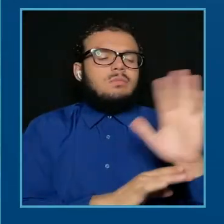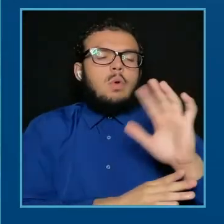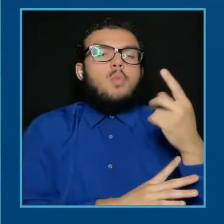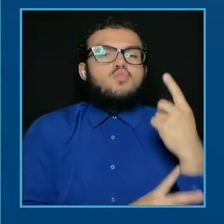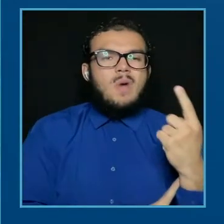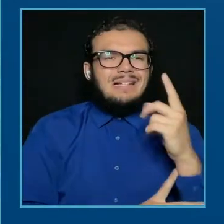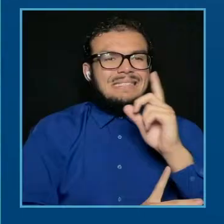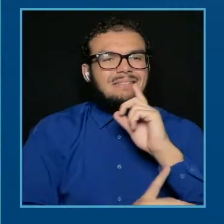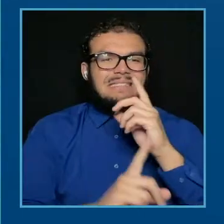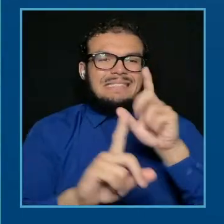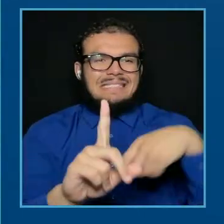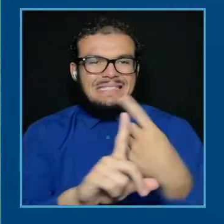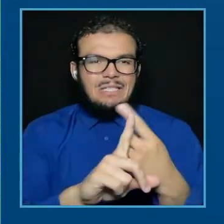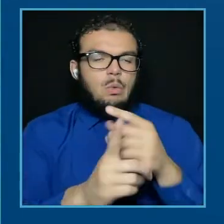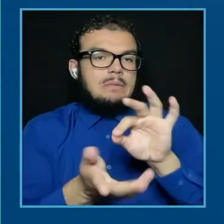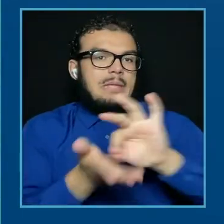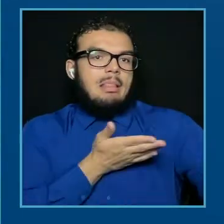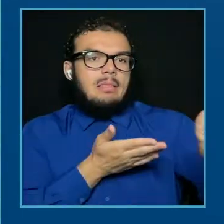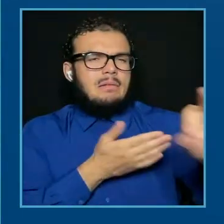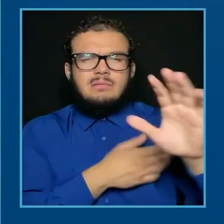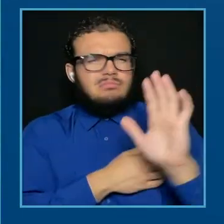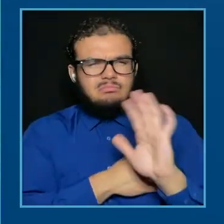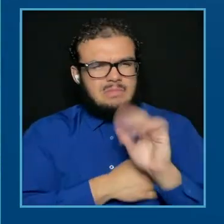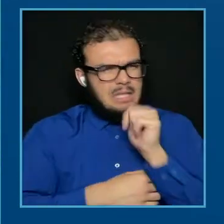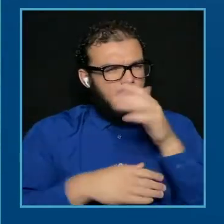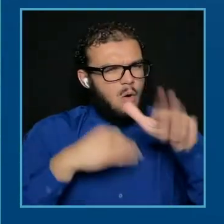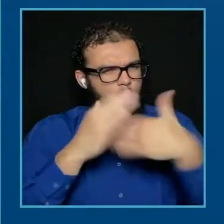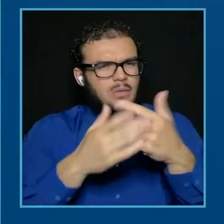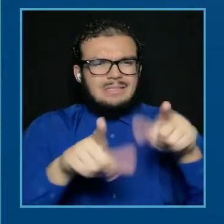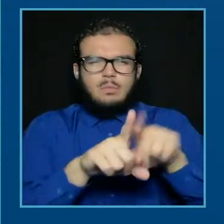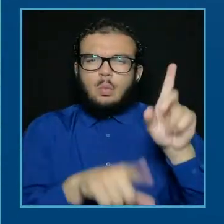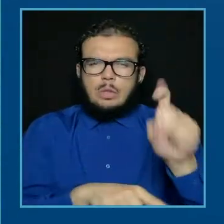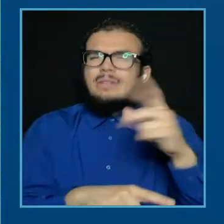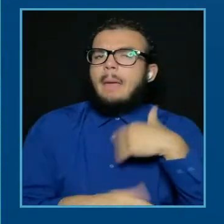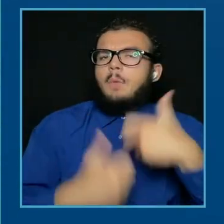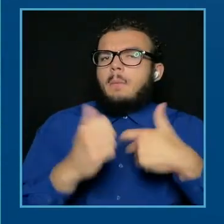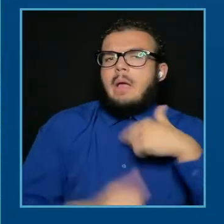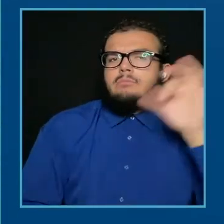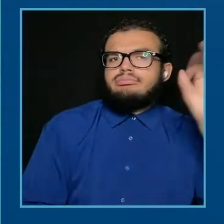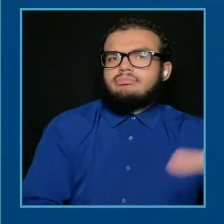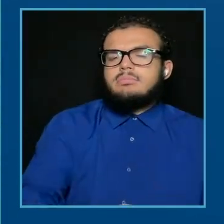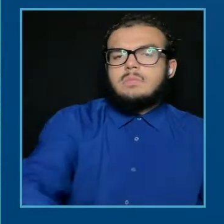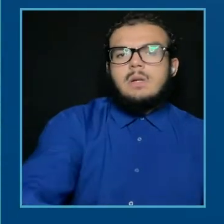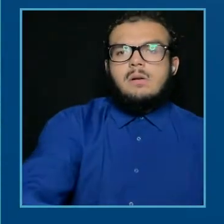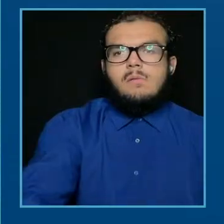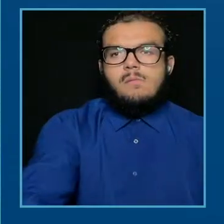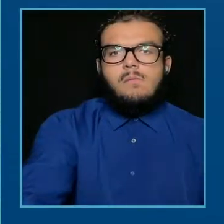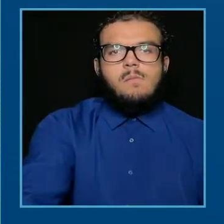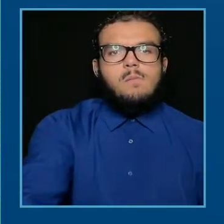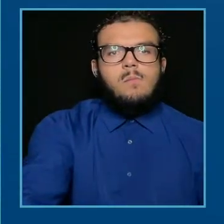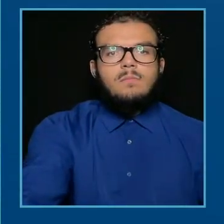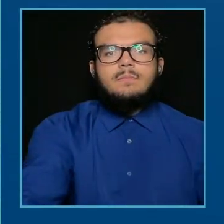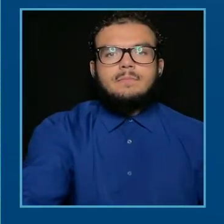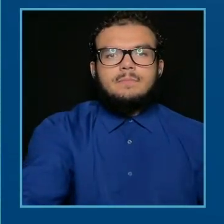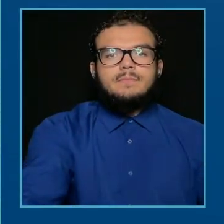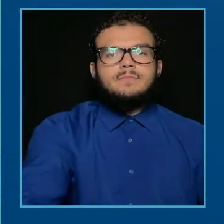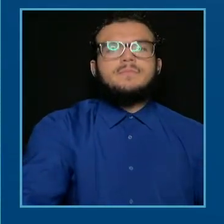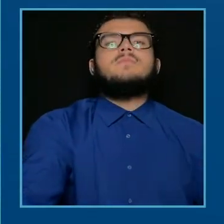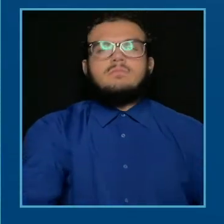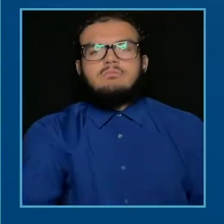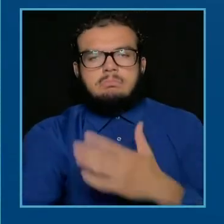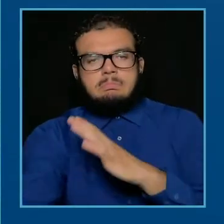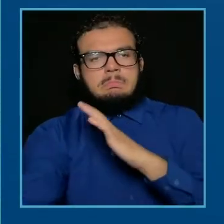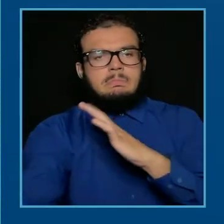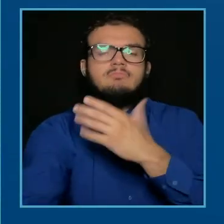of votes as if these were all votes on the same question. That was the problem. Thank you for that. That leads me to my second